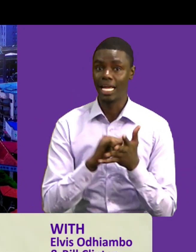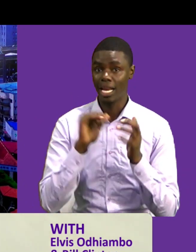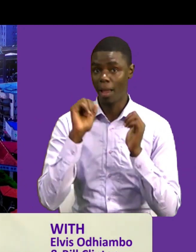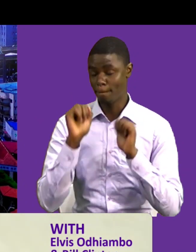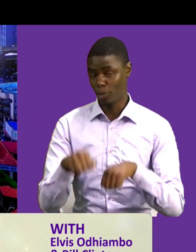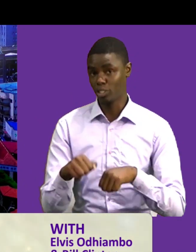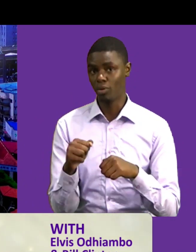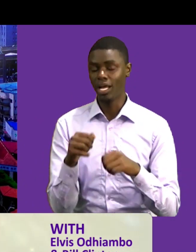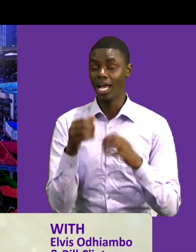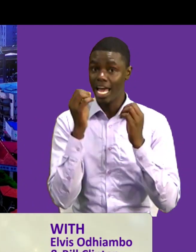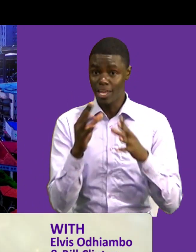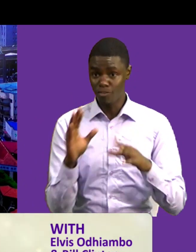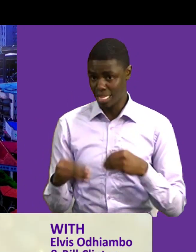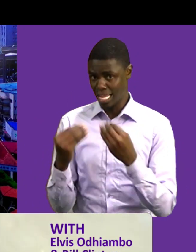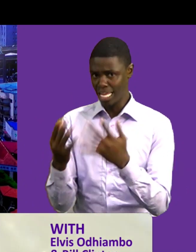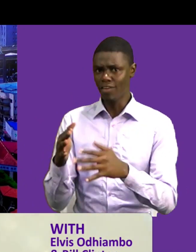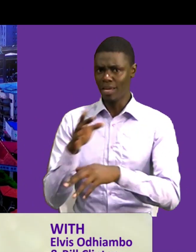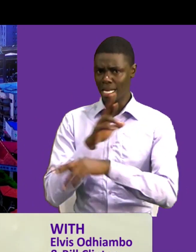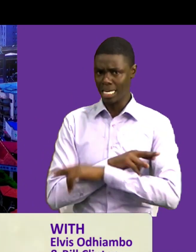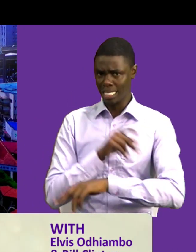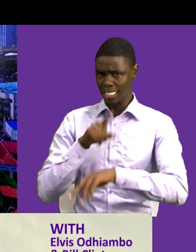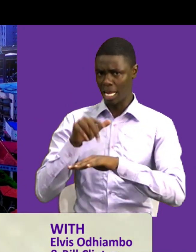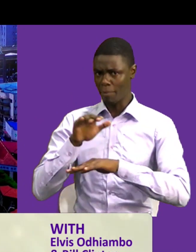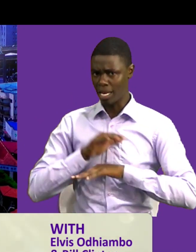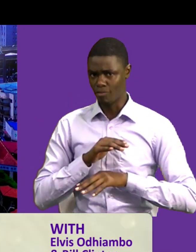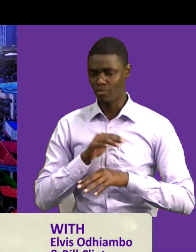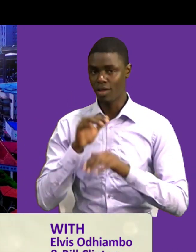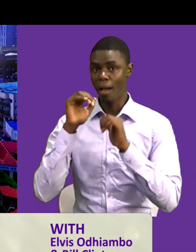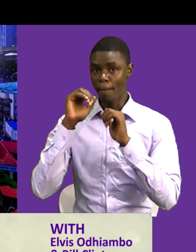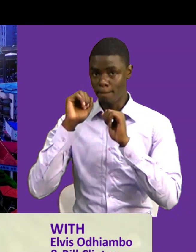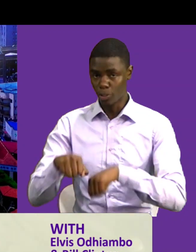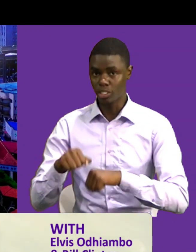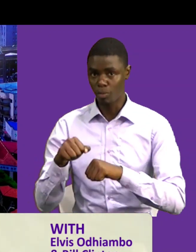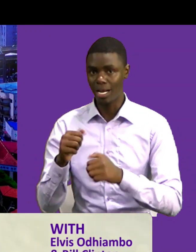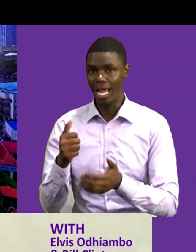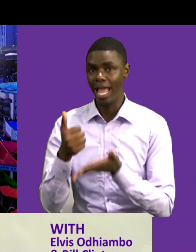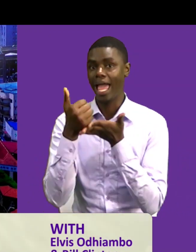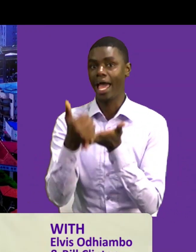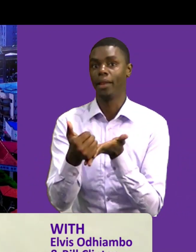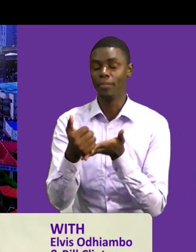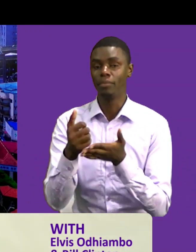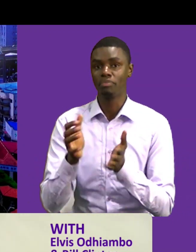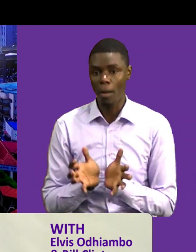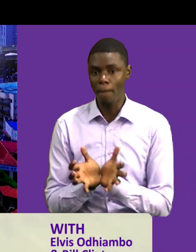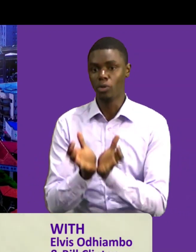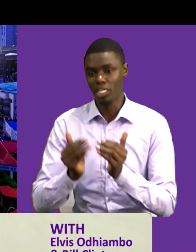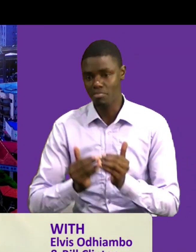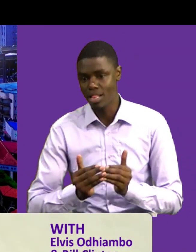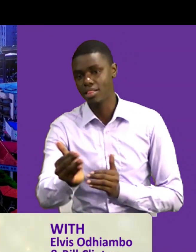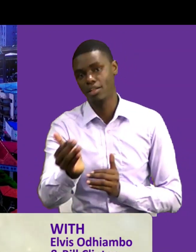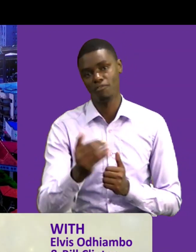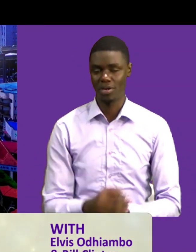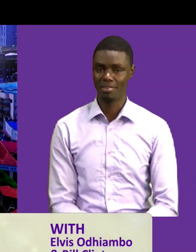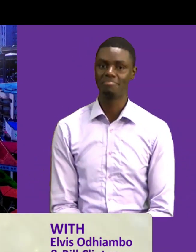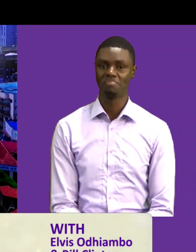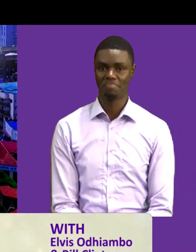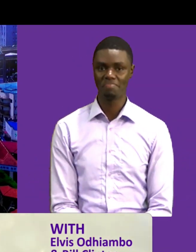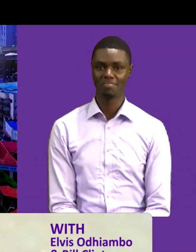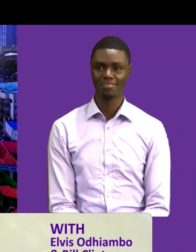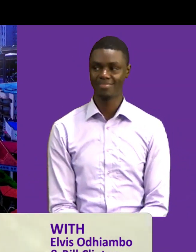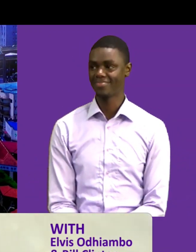can, if they are given resting time, that can at least help push them forward.